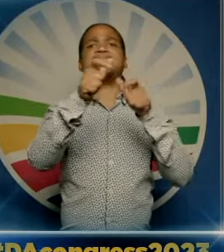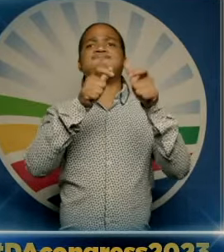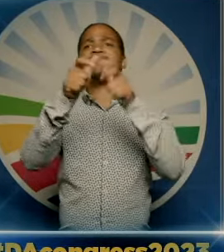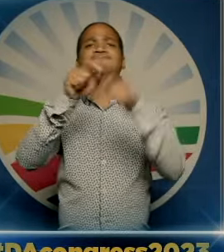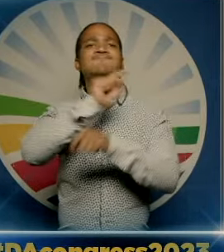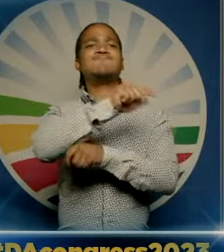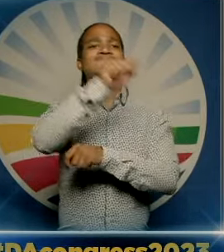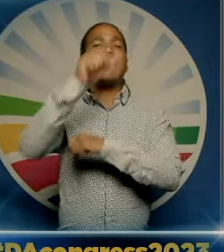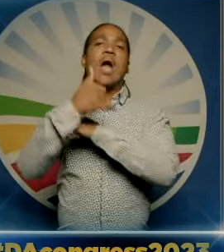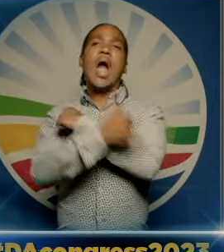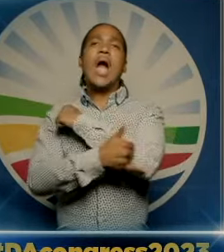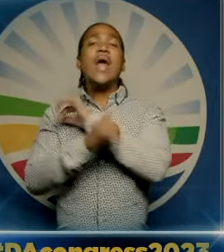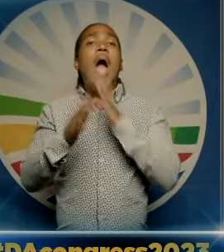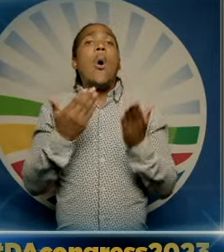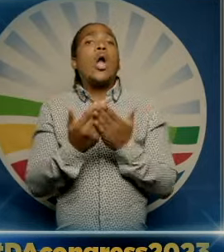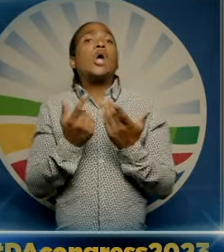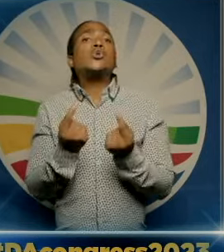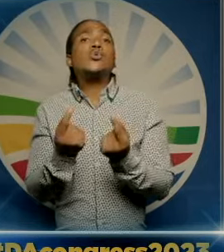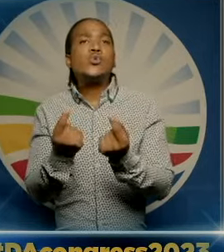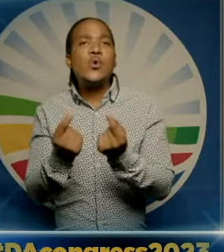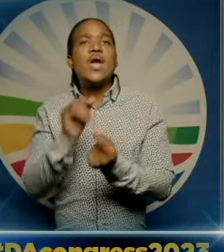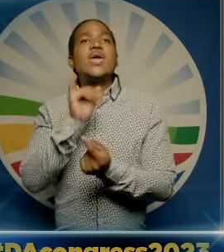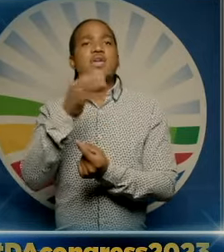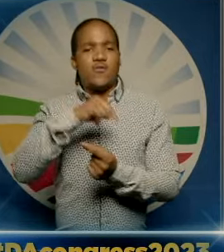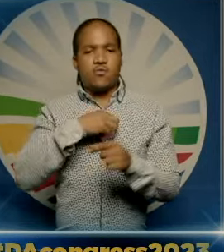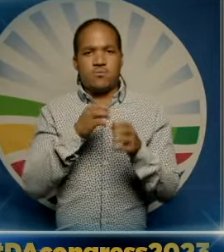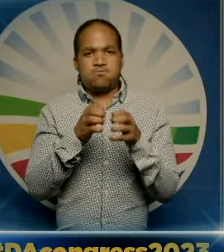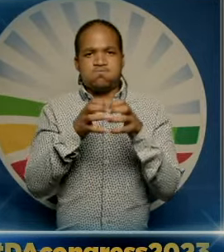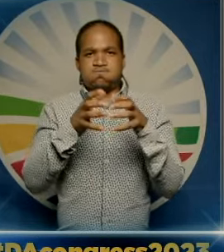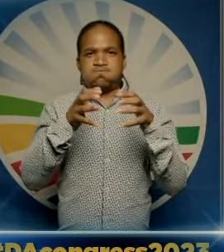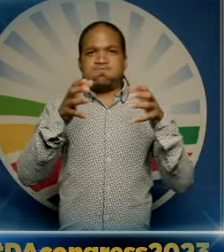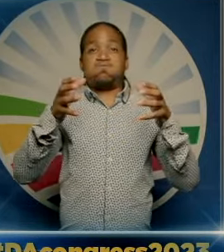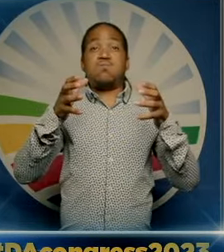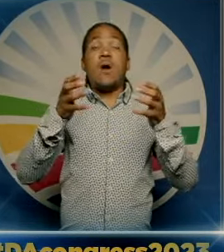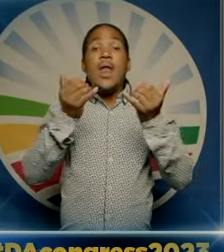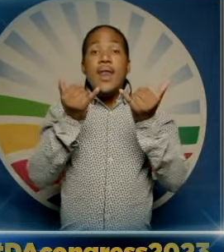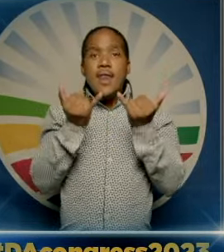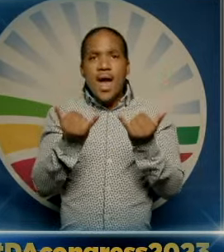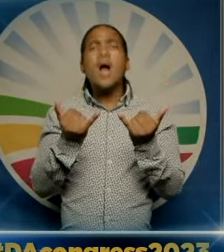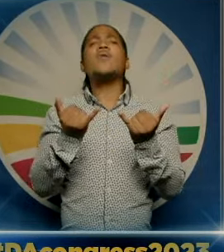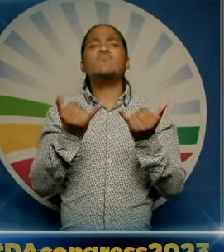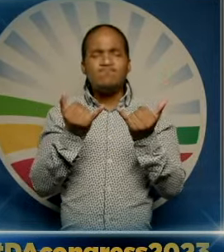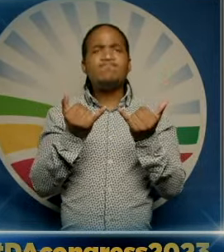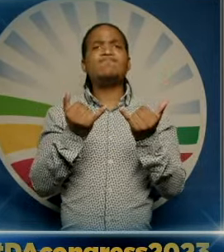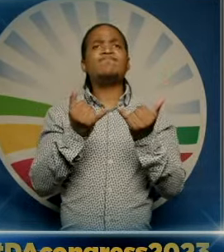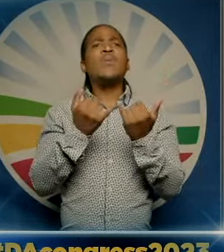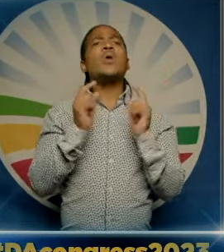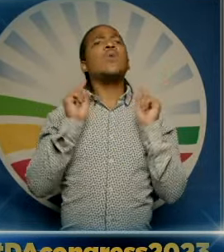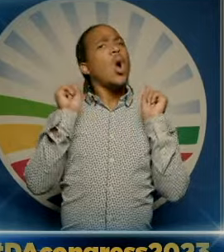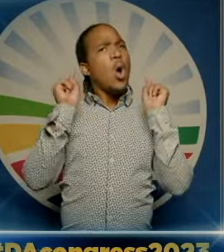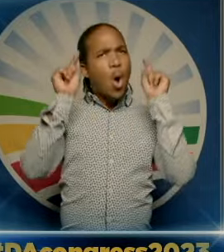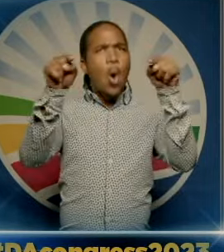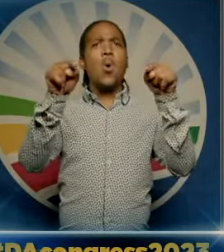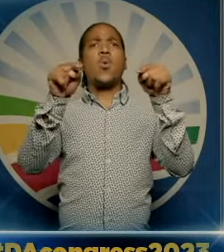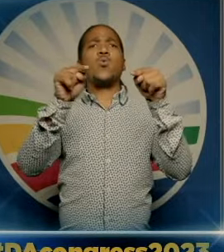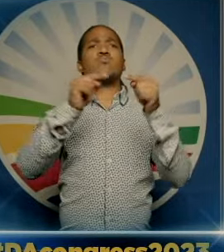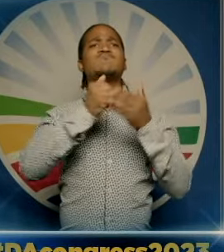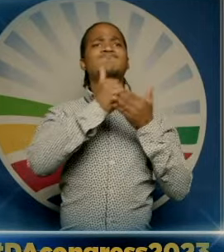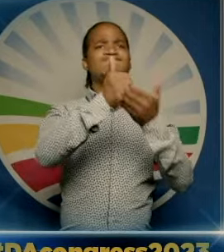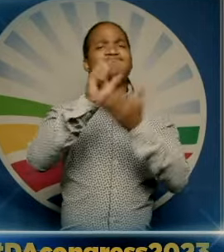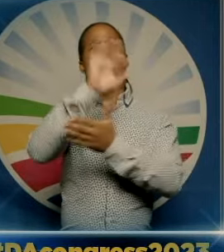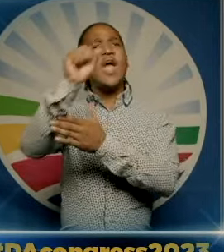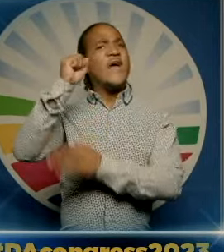we can only do so, Democrats, if we grow. Now let's go out there, let's do our bit to save South Africa. Viva